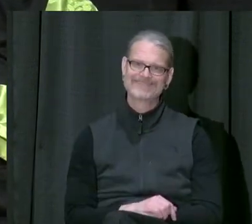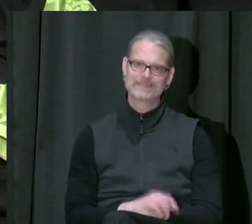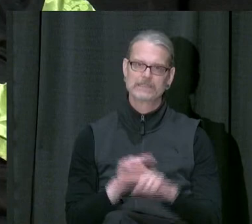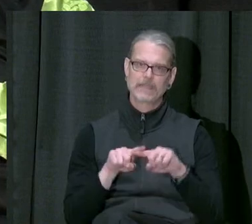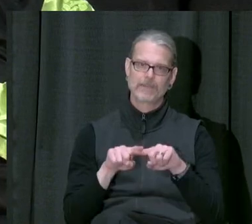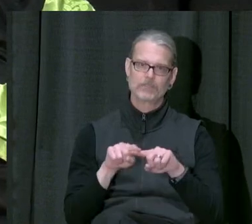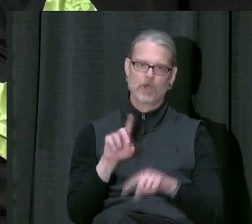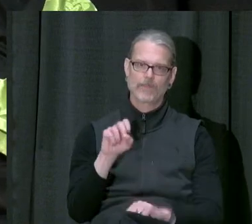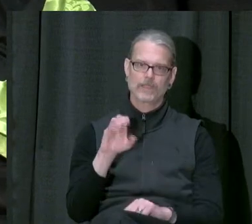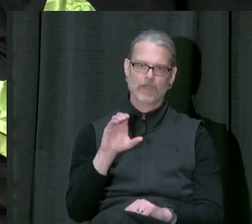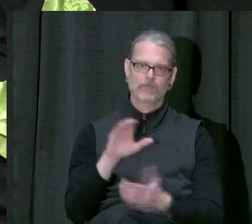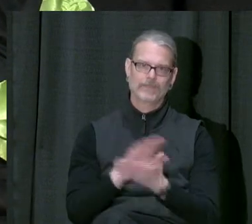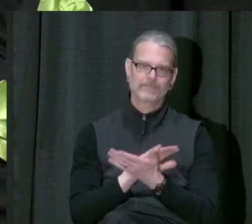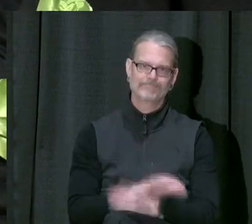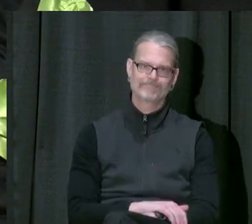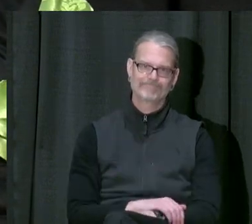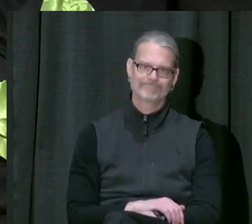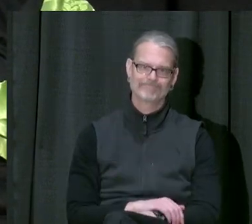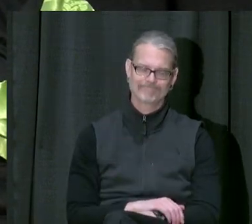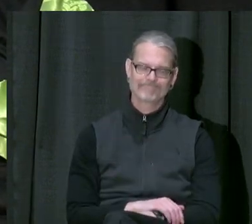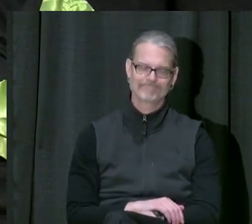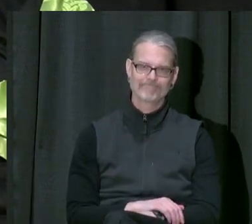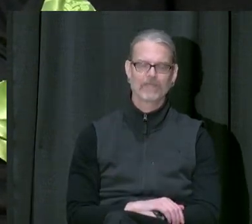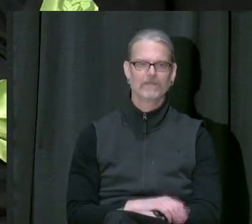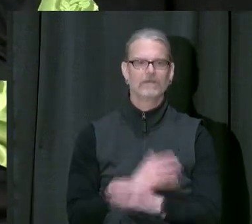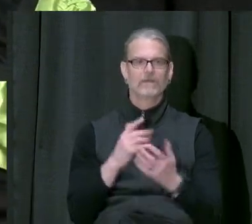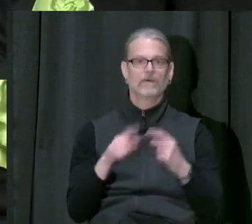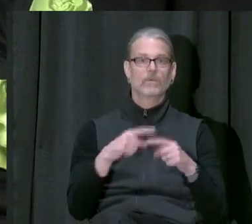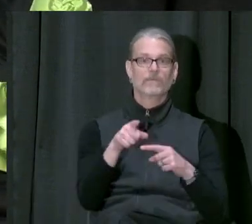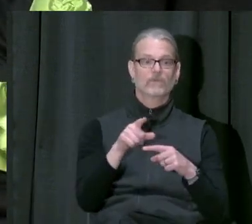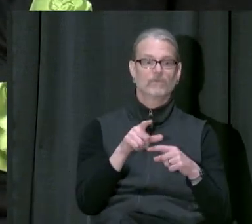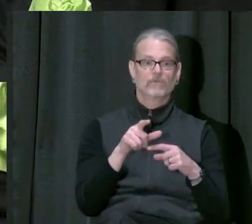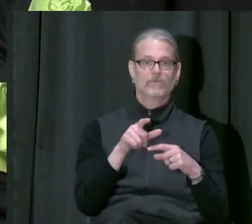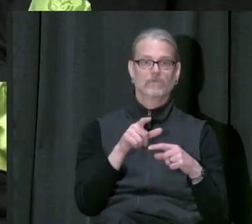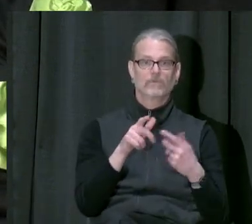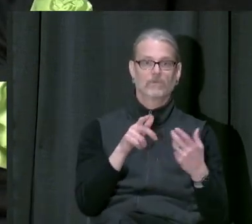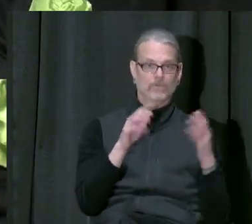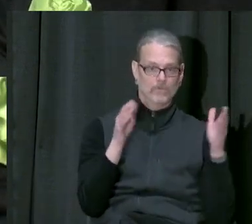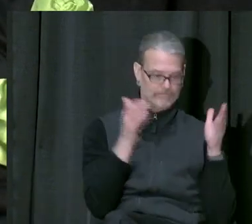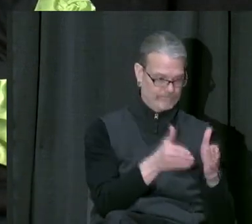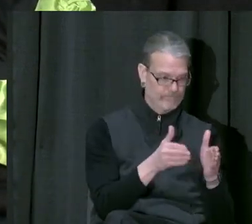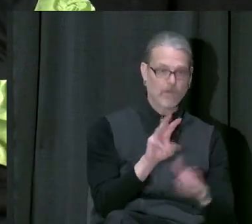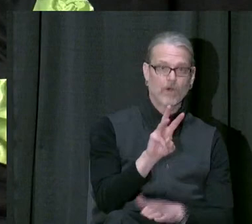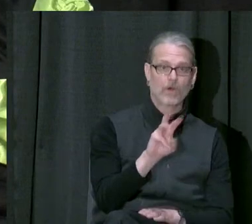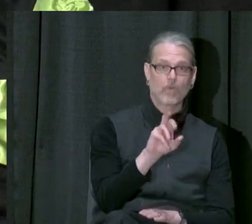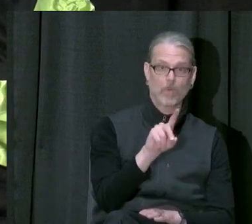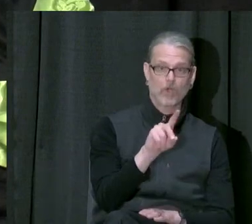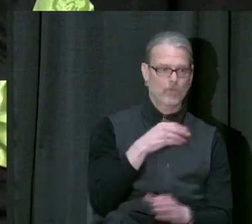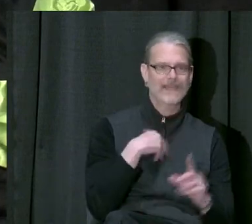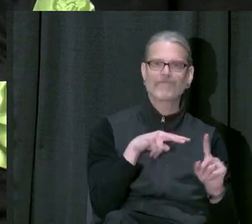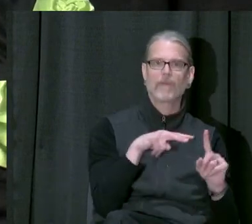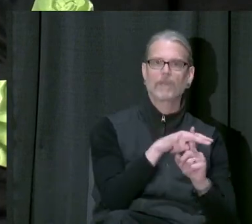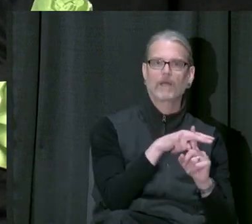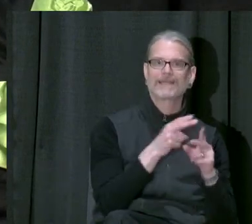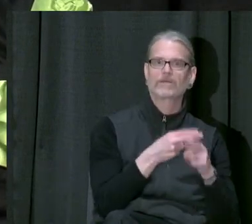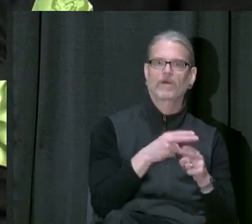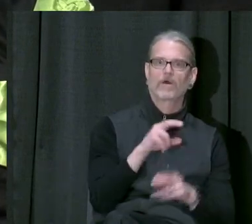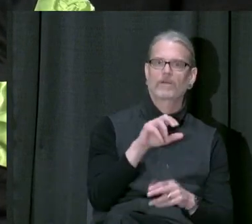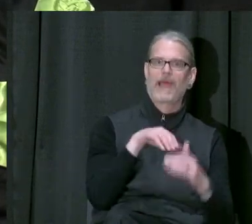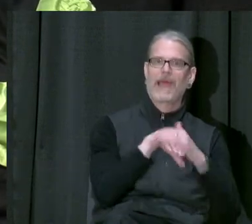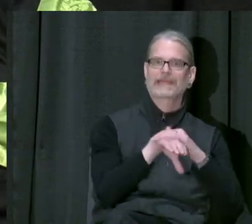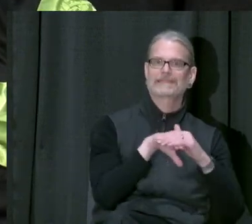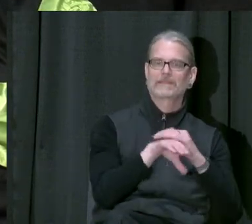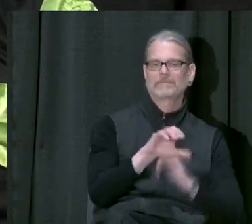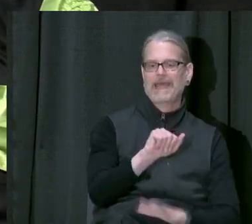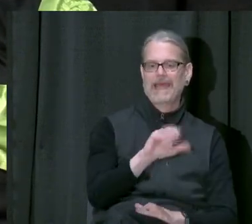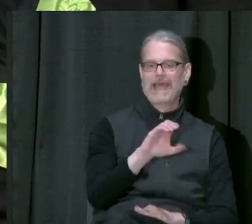on the document, right? So we use, for when your workflow is primarily Word documents, there's a plugin for Word called Access Word. And